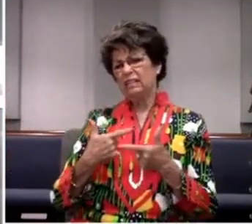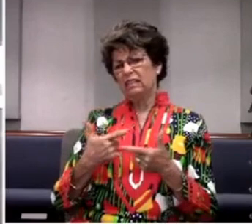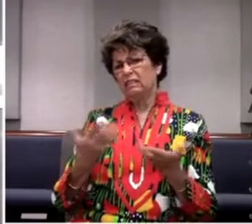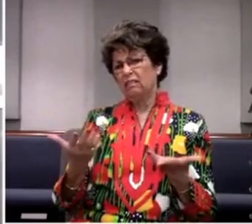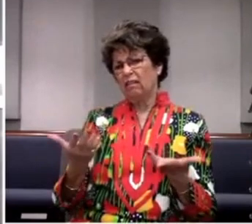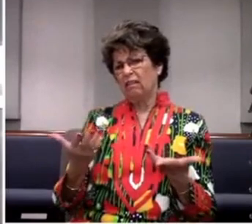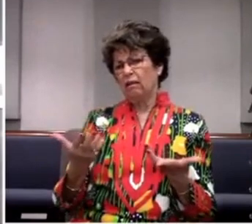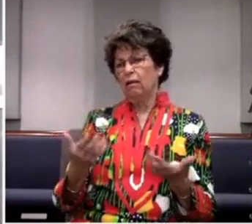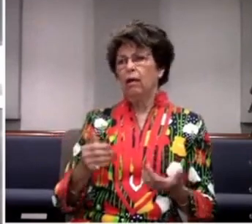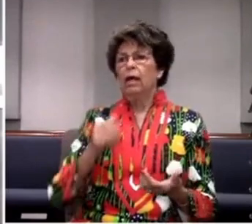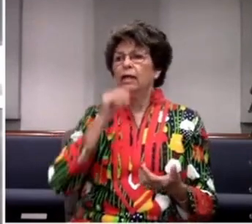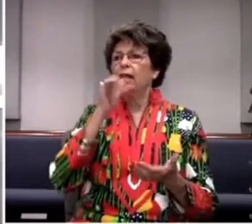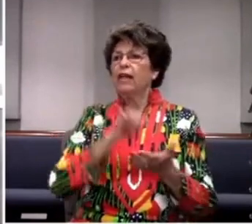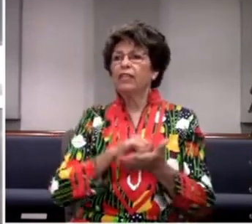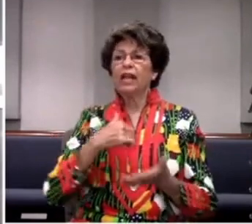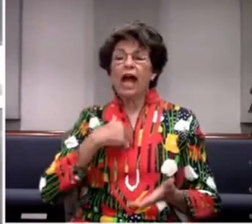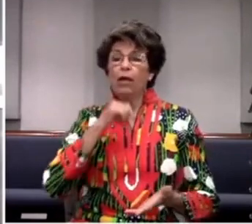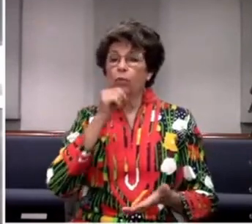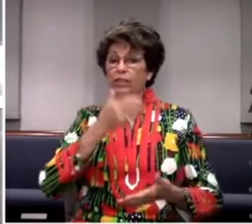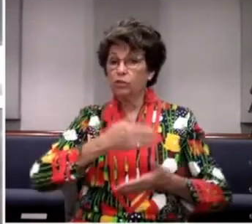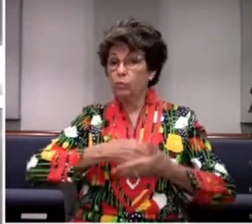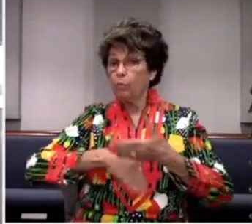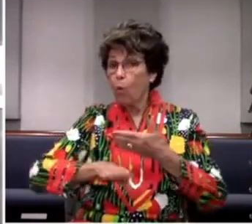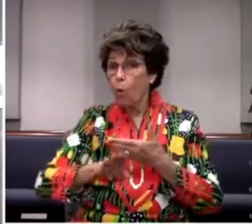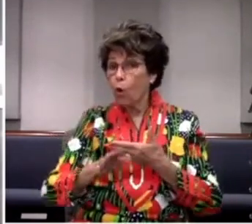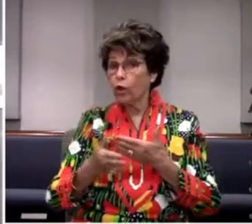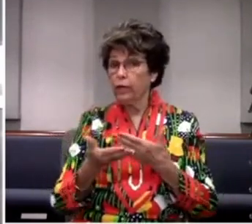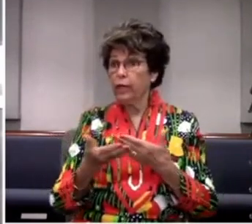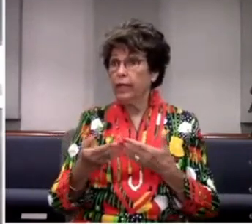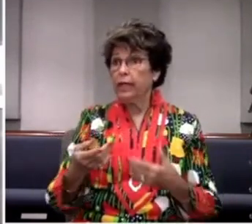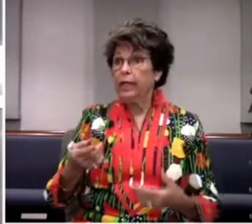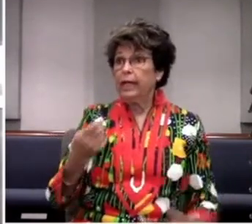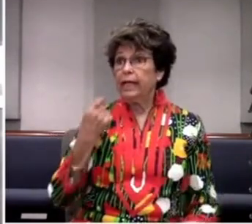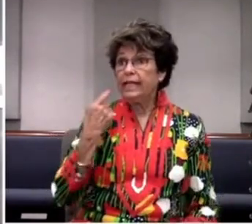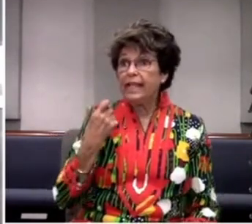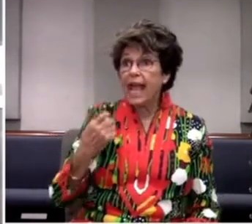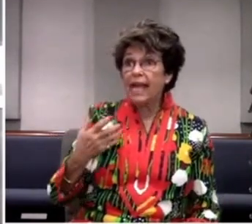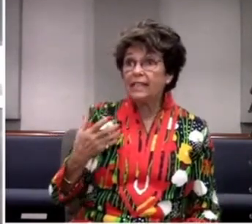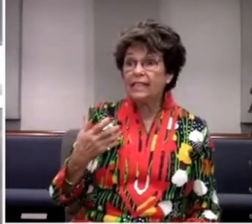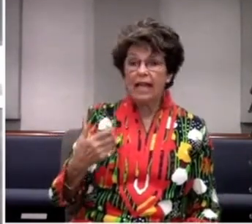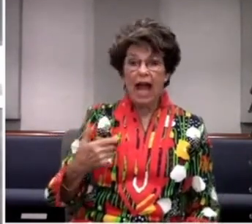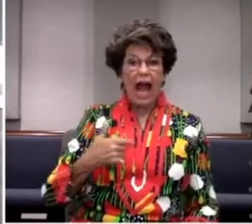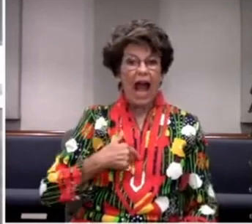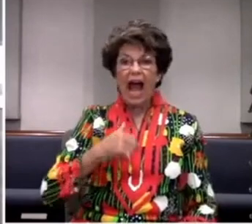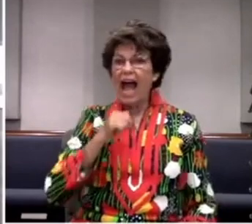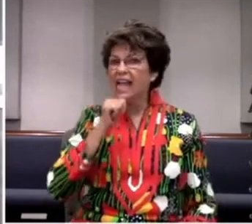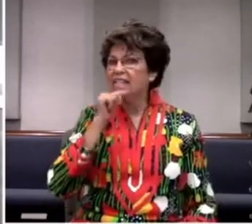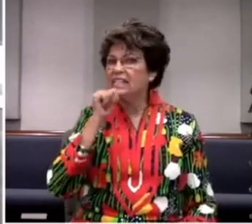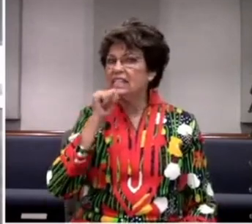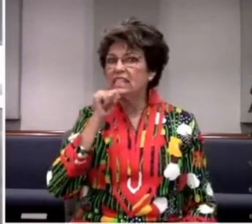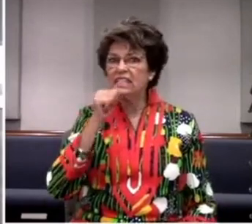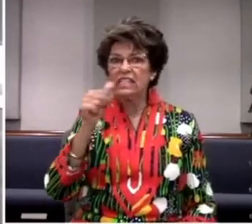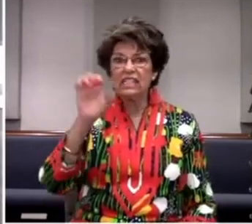Not that I wasn't born yet, I didn't exist.